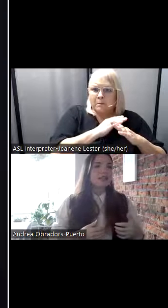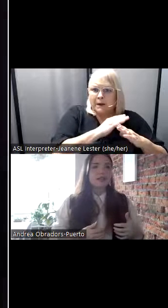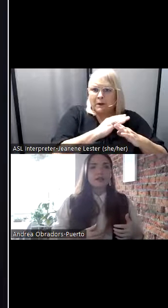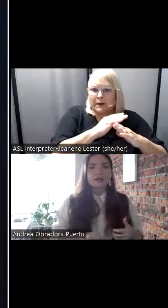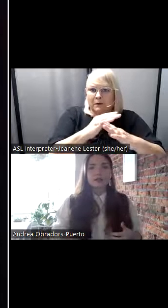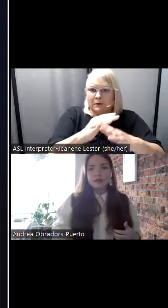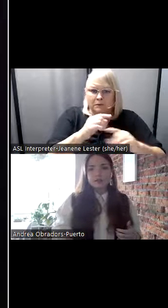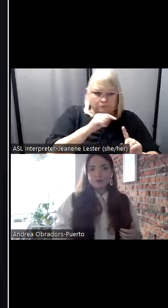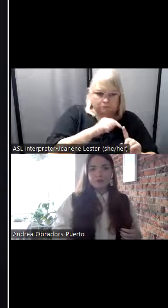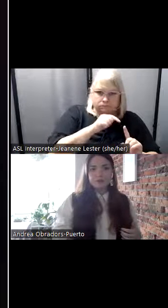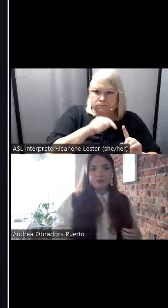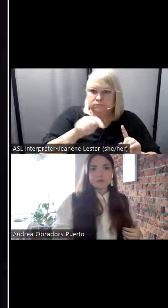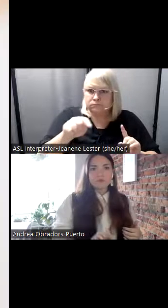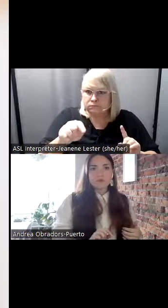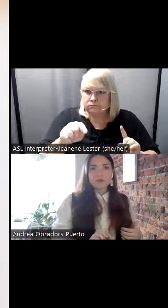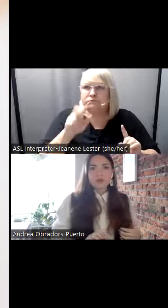needs hidden.